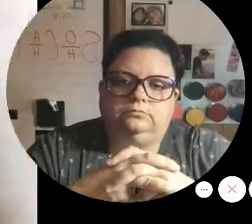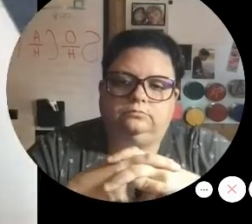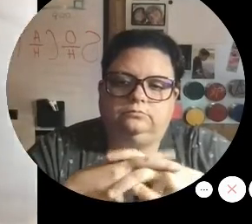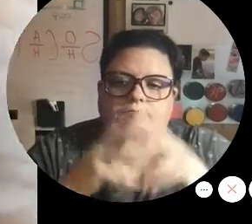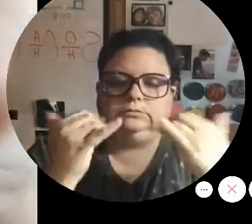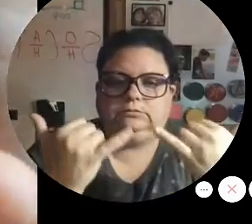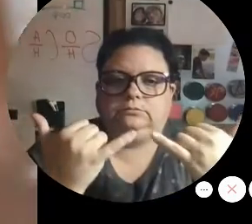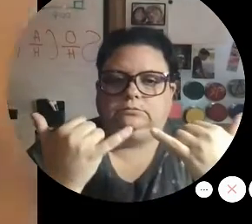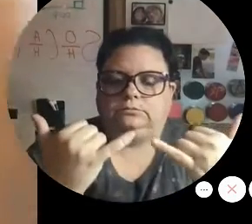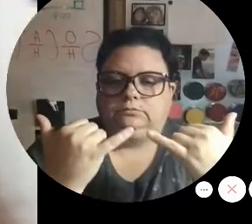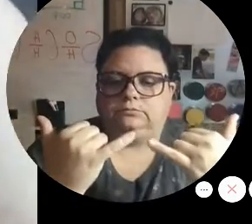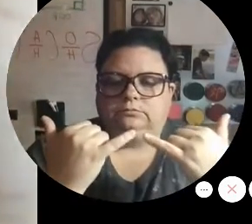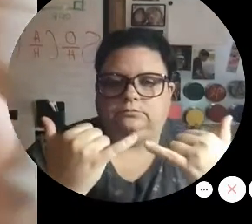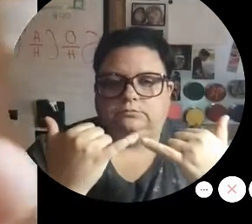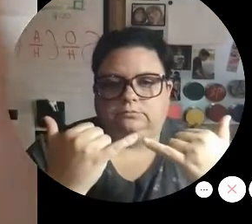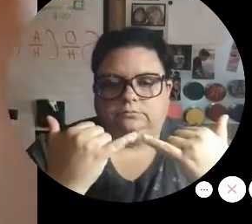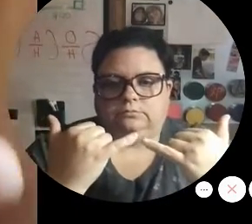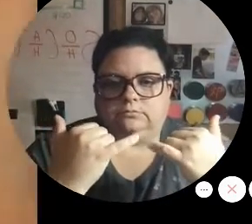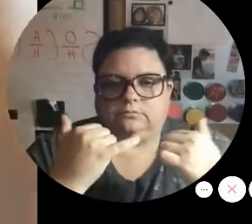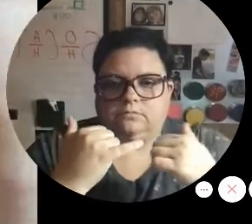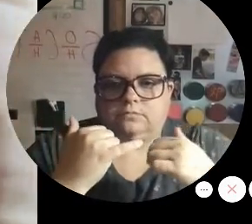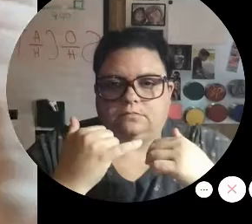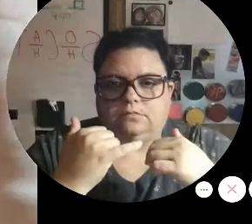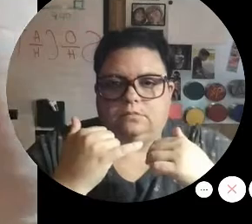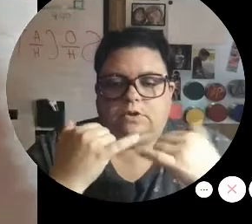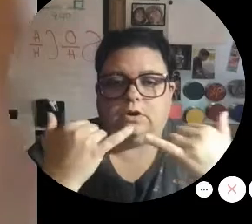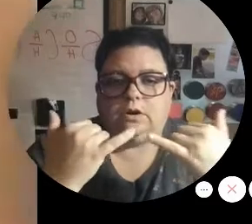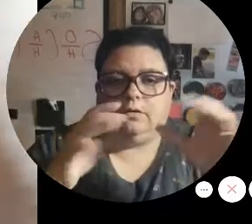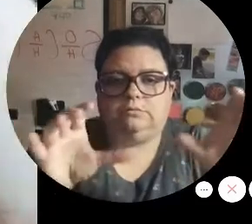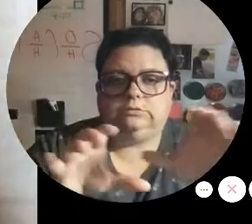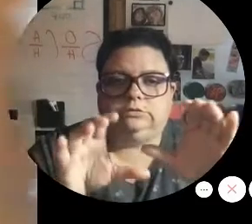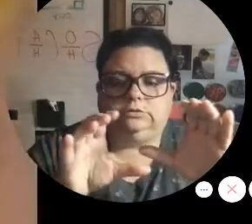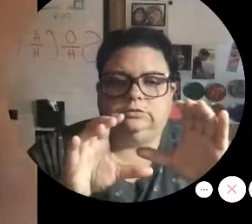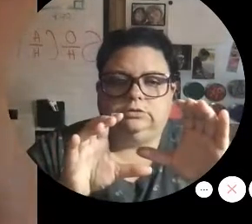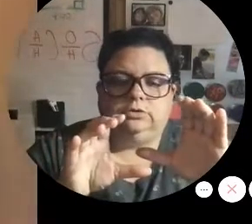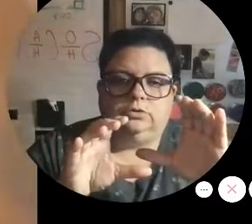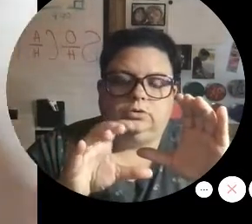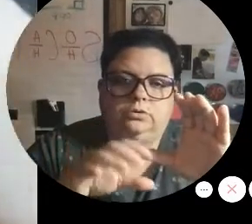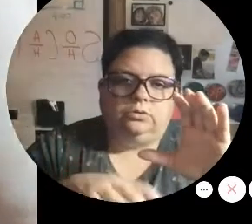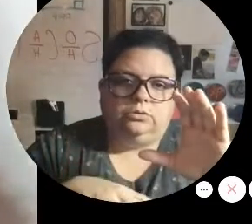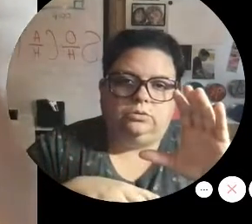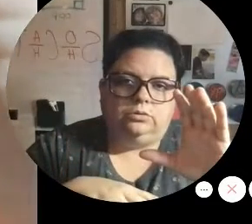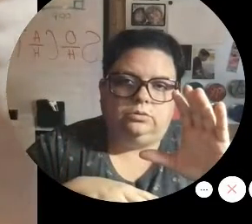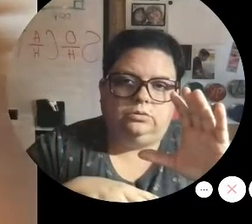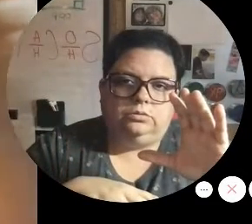Now we're going to try to do a pyramid.